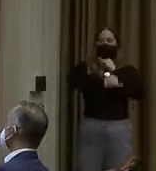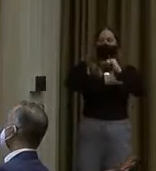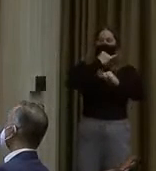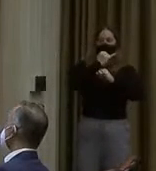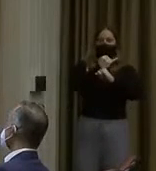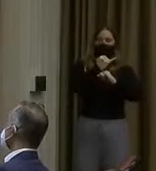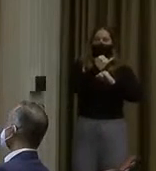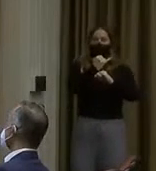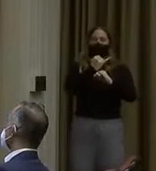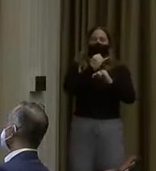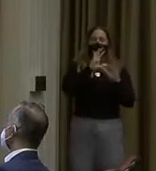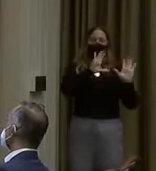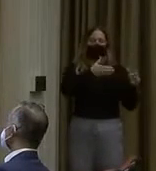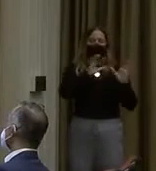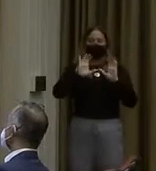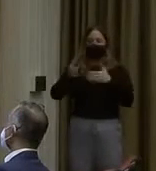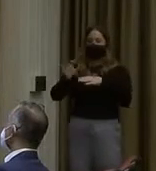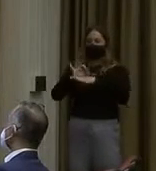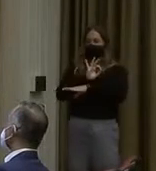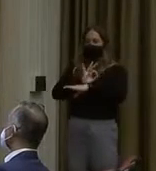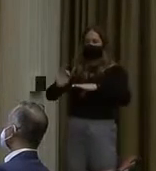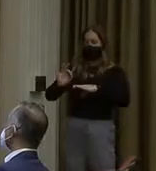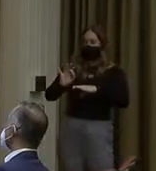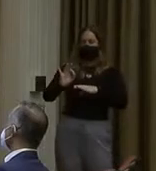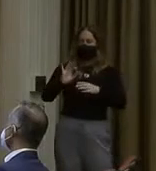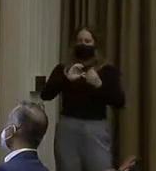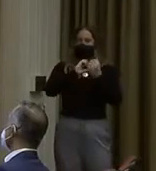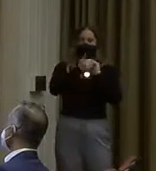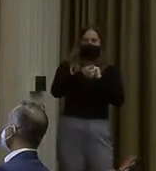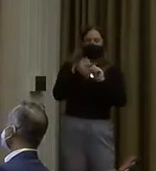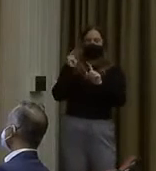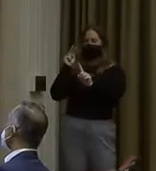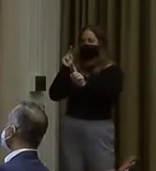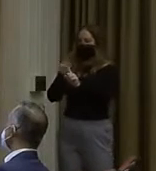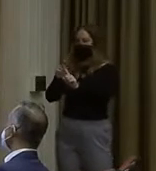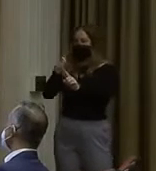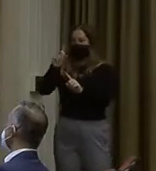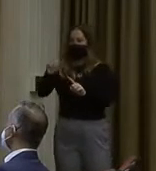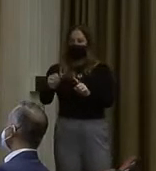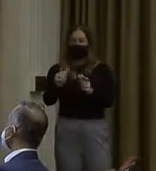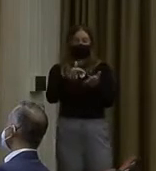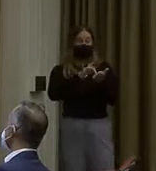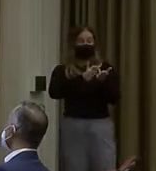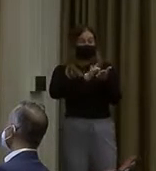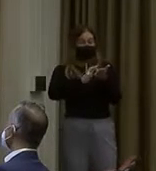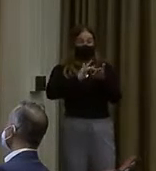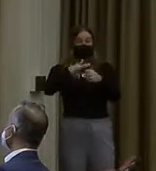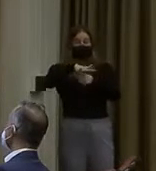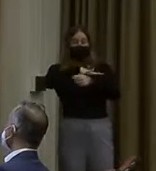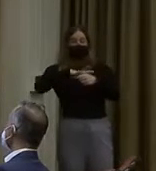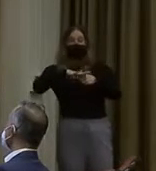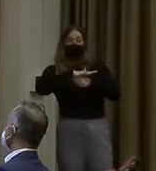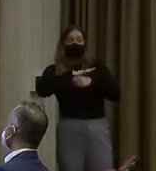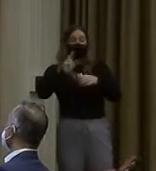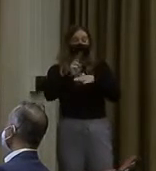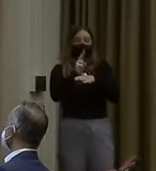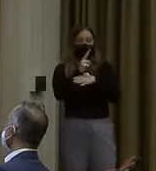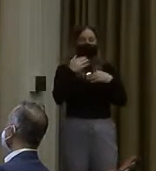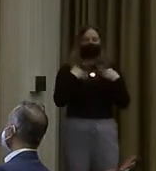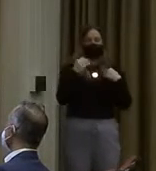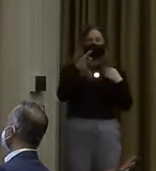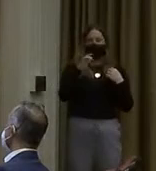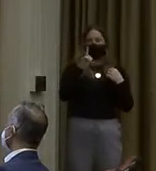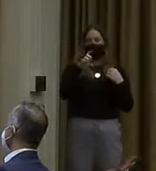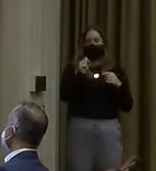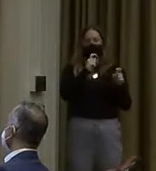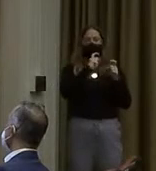Classification of Functioning, which is a way that we conceive of disability. Now, yes, that's used in medical settings and usually assigns a bunch of codes to it, but I want to